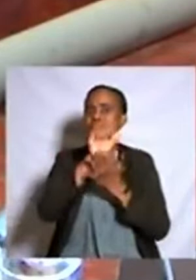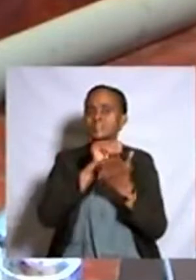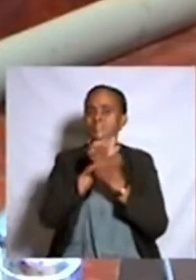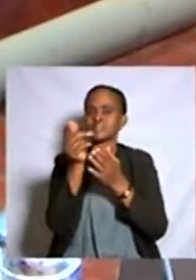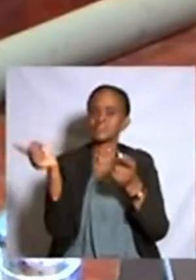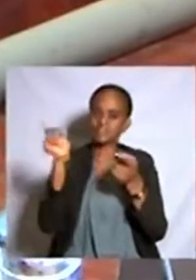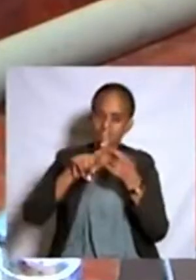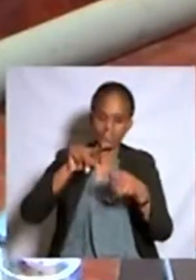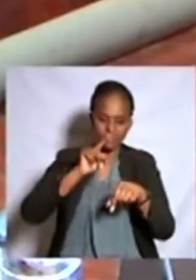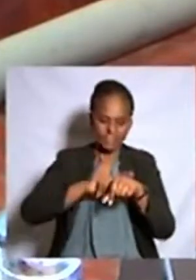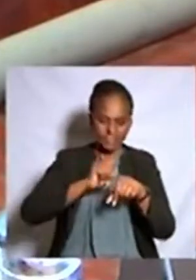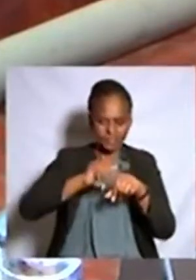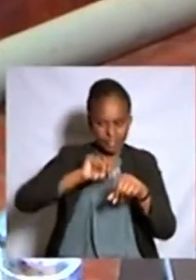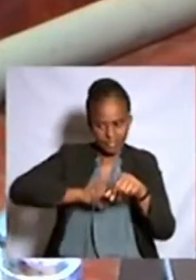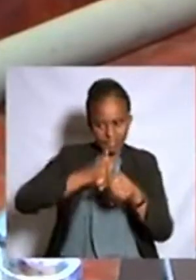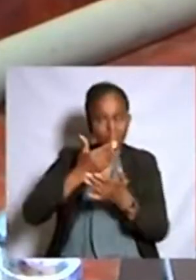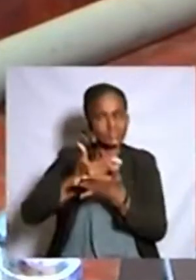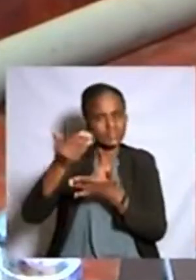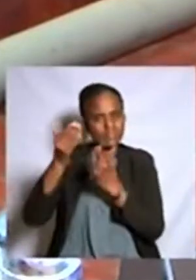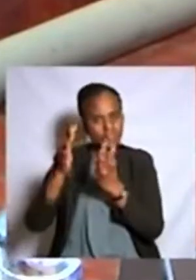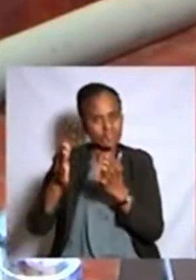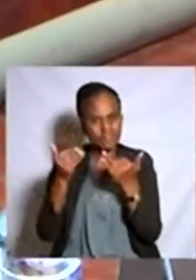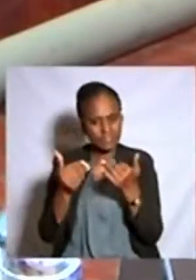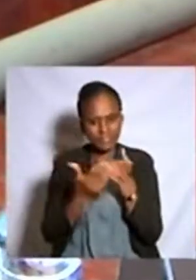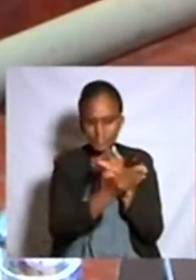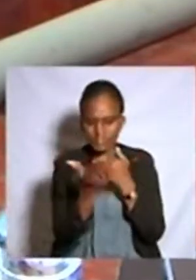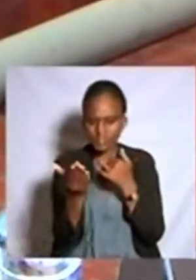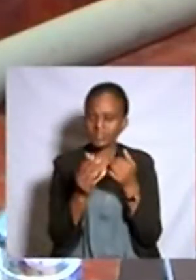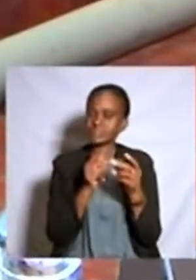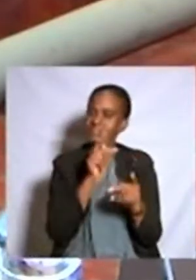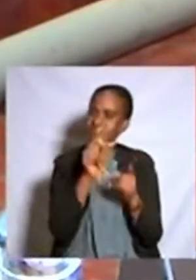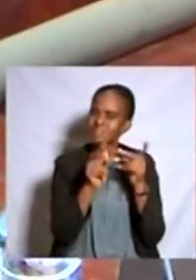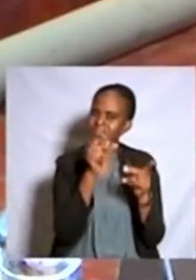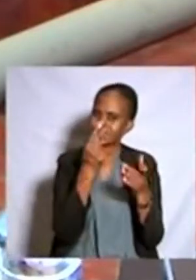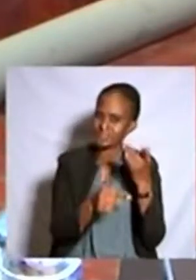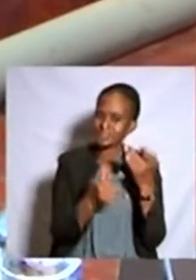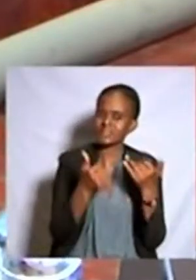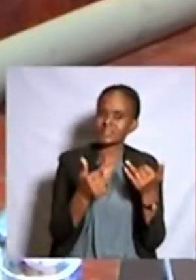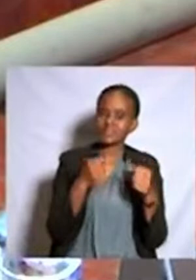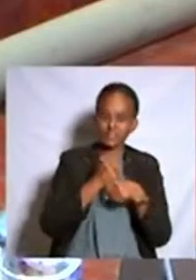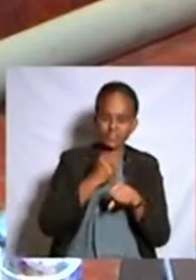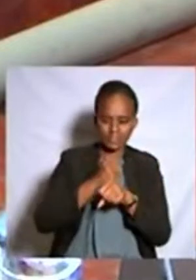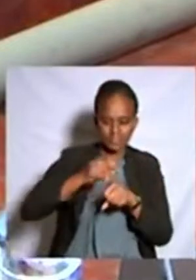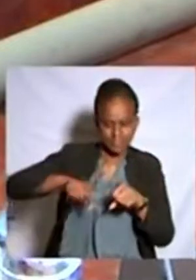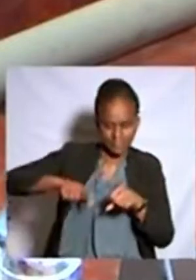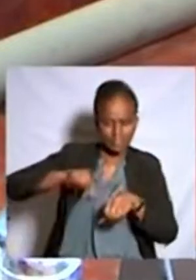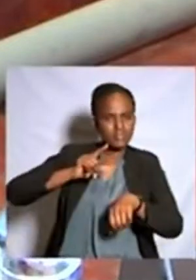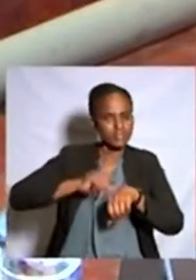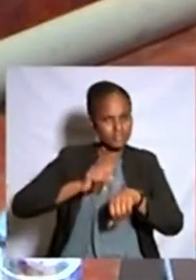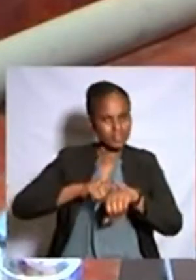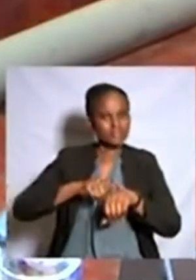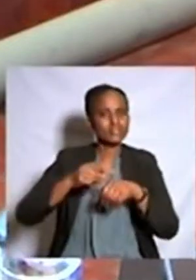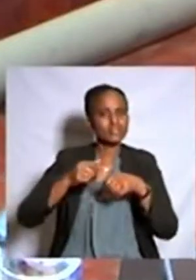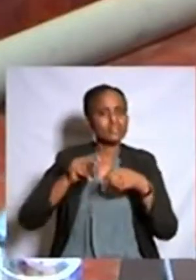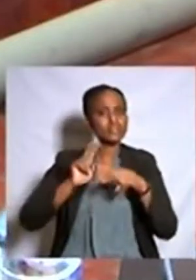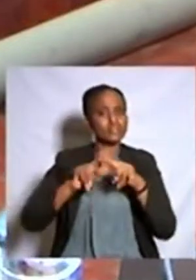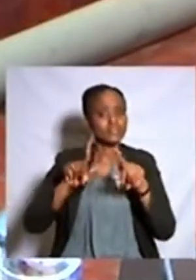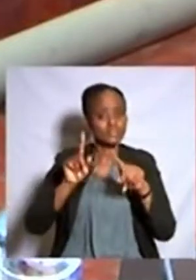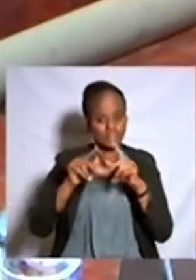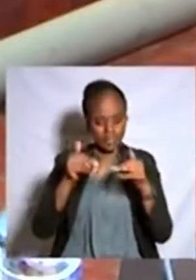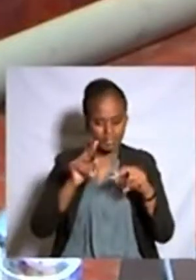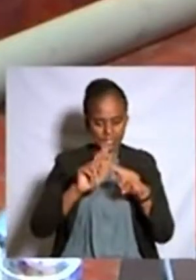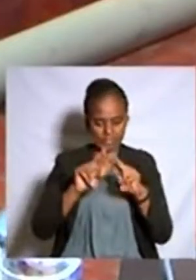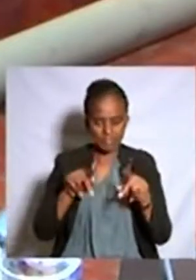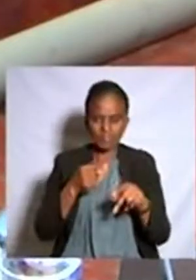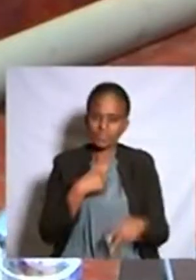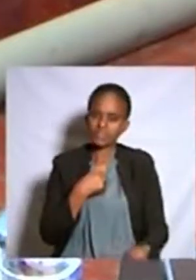until such a time that we find a buyer. And hence, these processes is what normally delays the time it takes, Chair. But however, Chair, I just